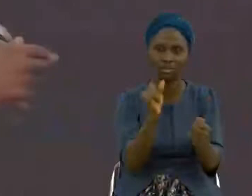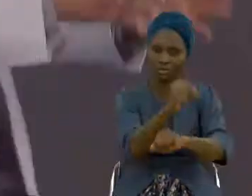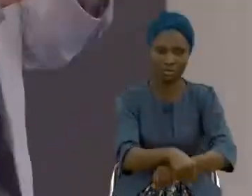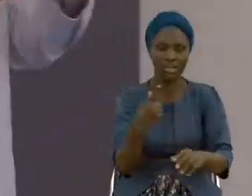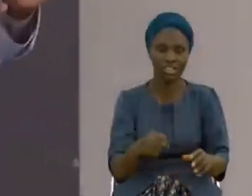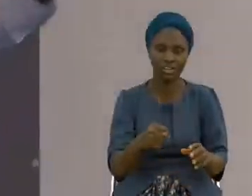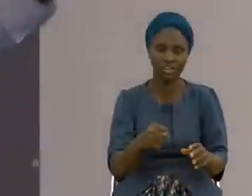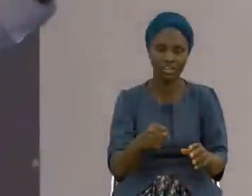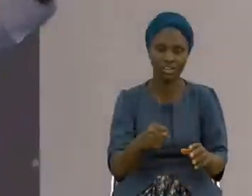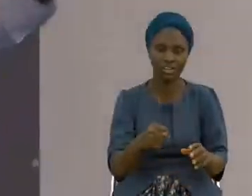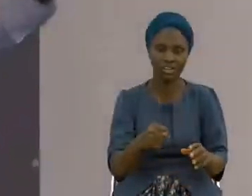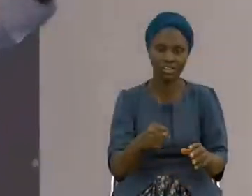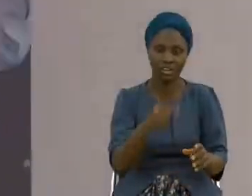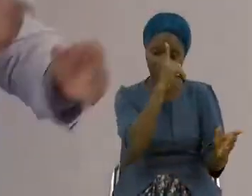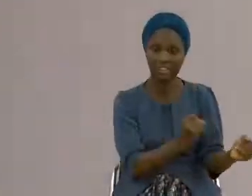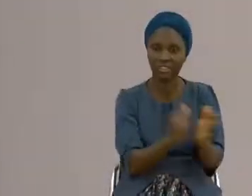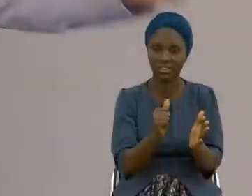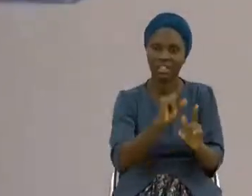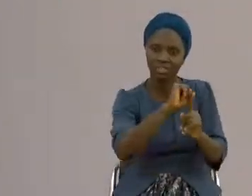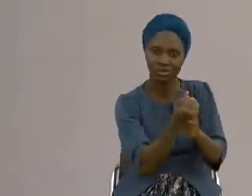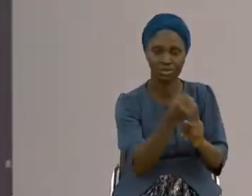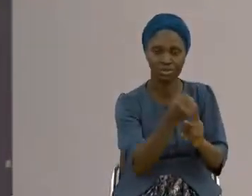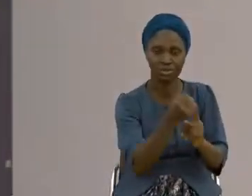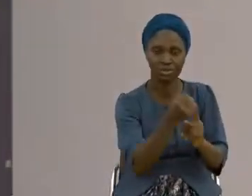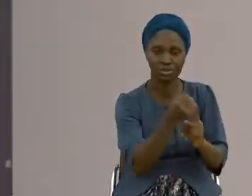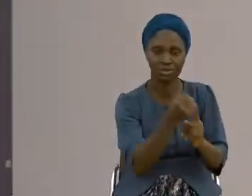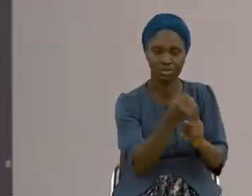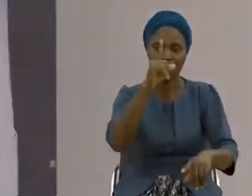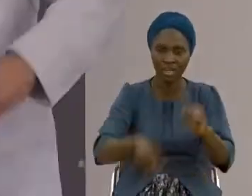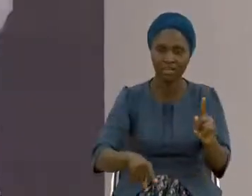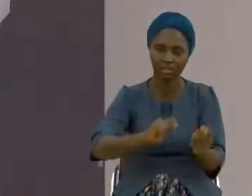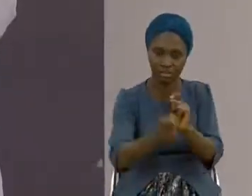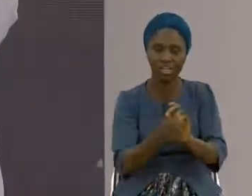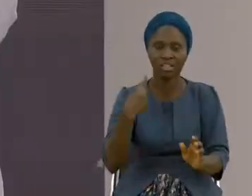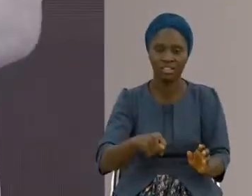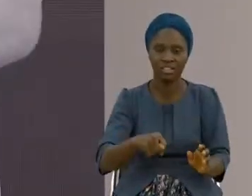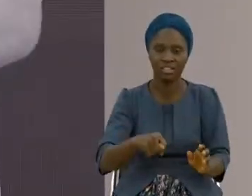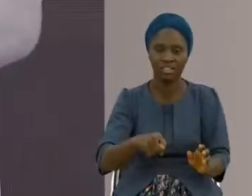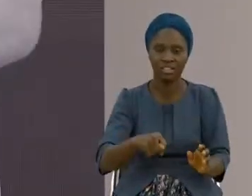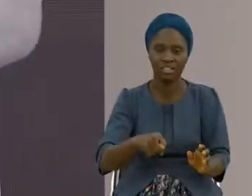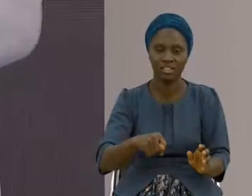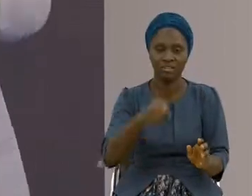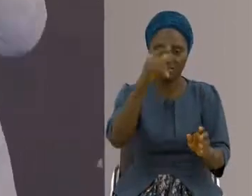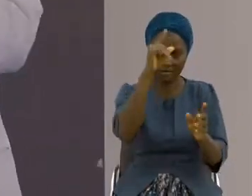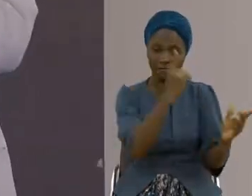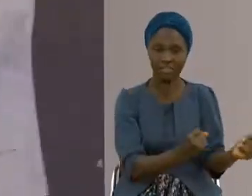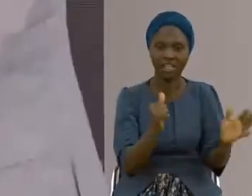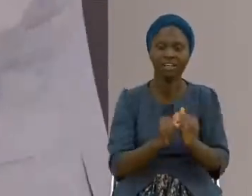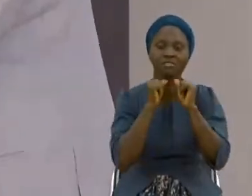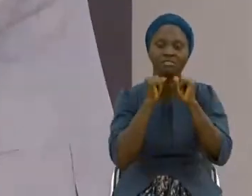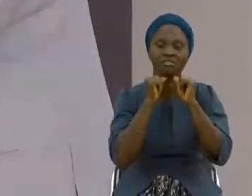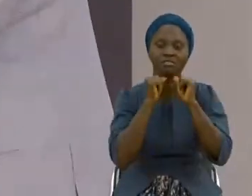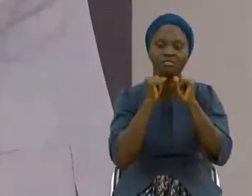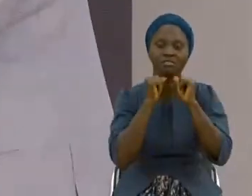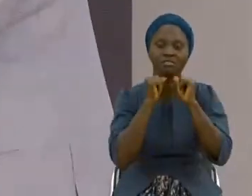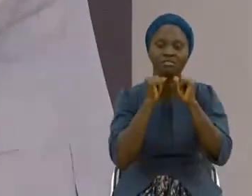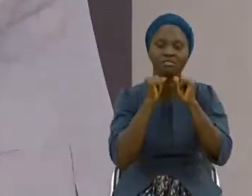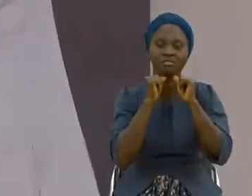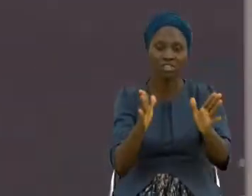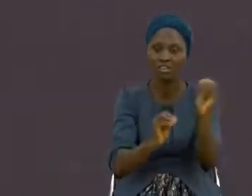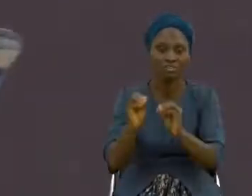return it fears that nothing on earth can clamp down clouds